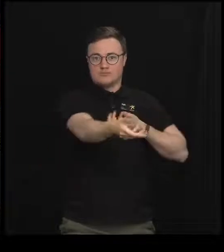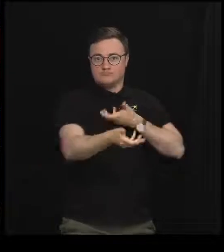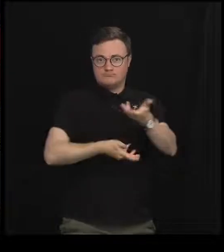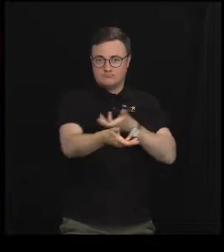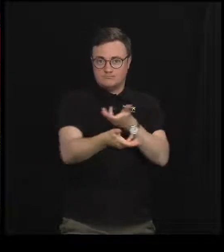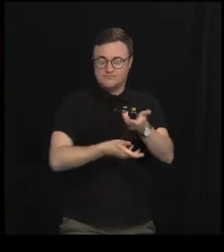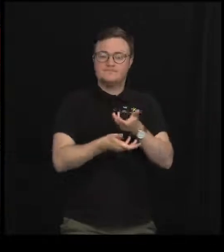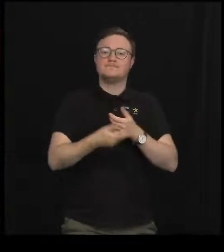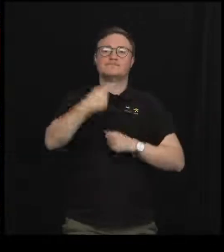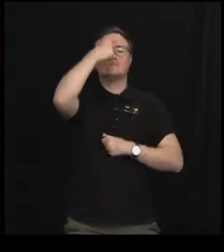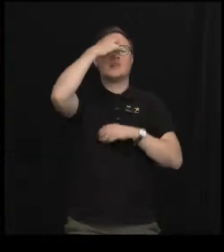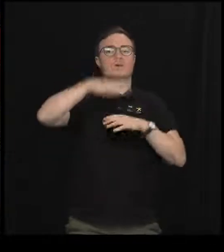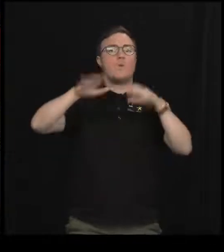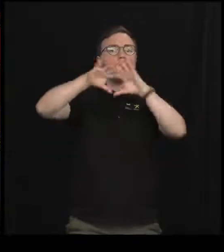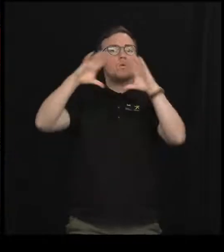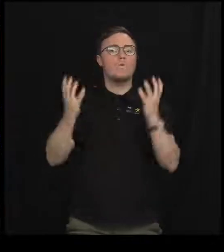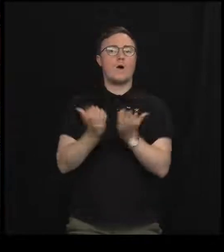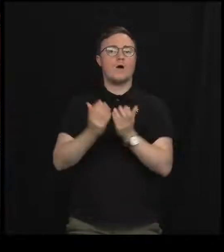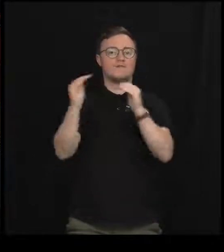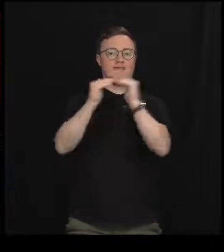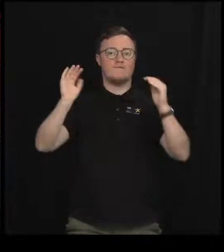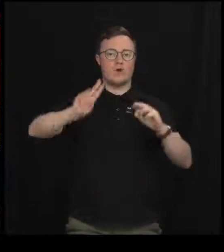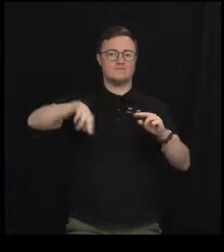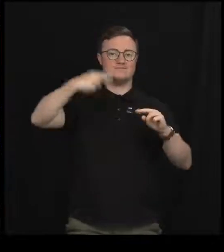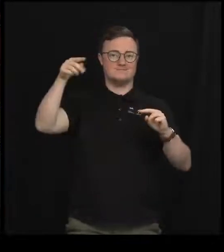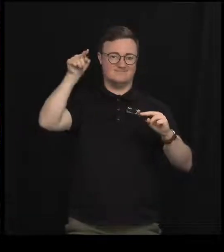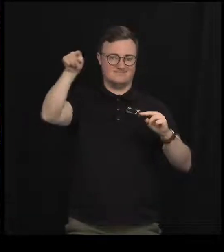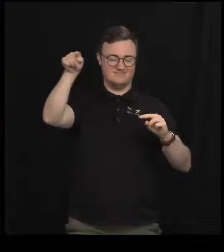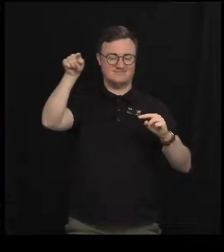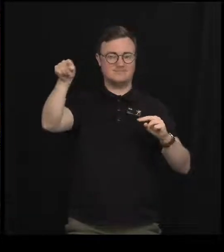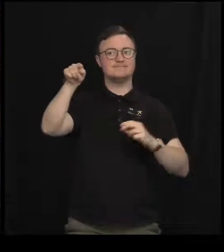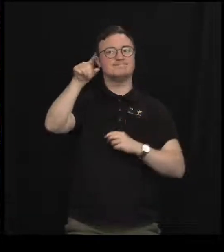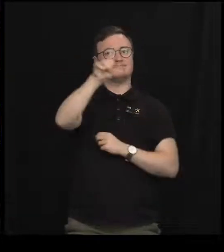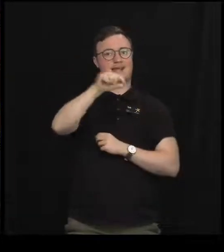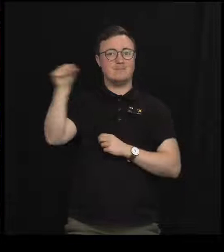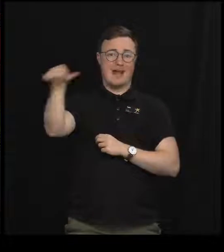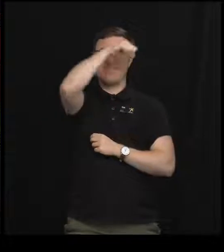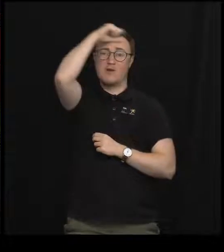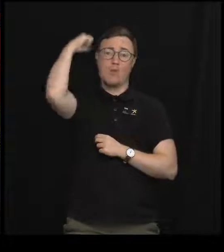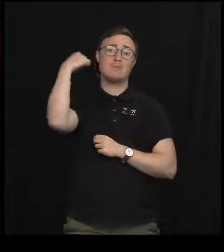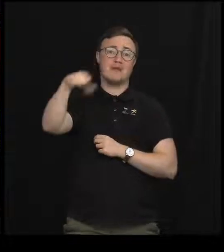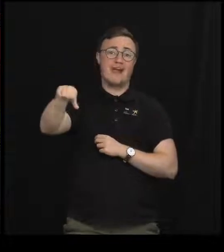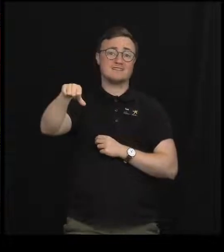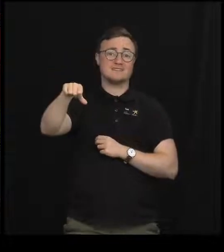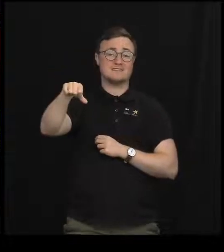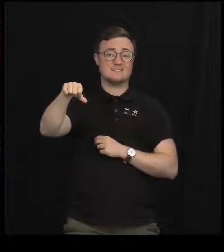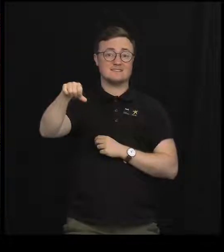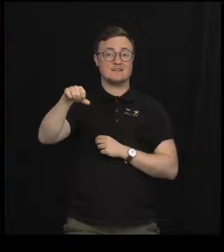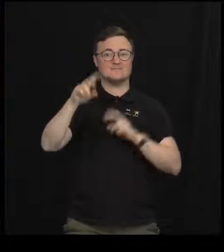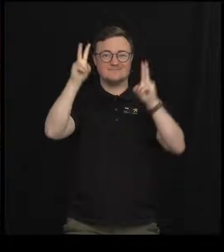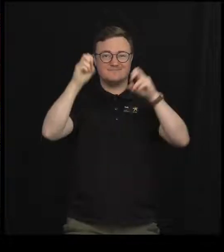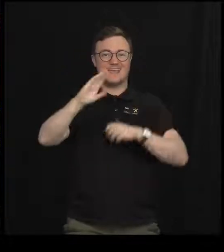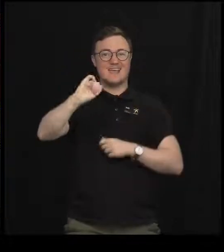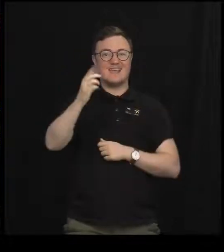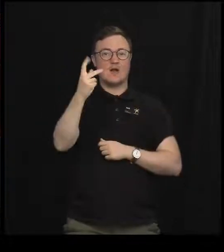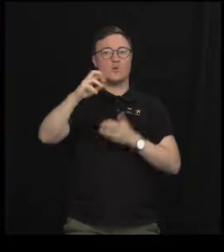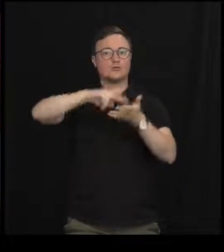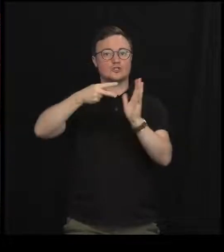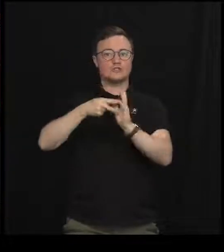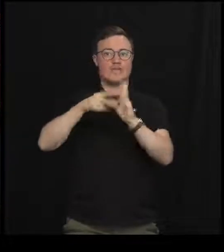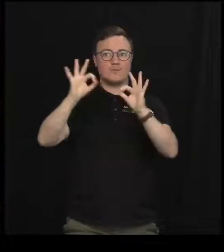When it comes to the global level, it is sometimes a very complex, innovative ecosystem, how